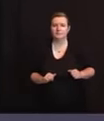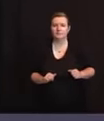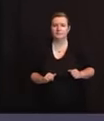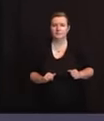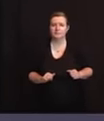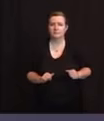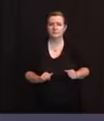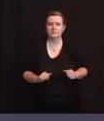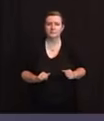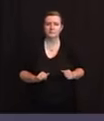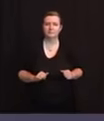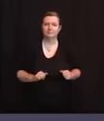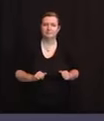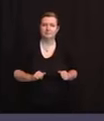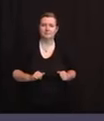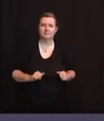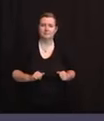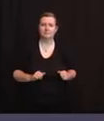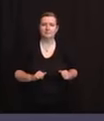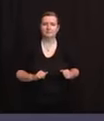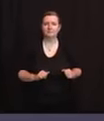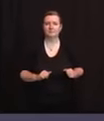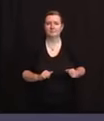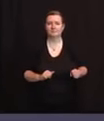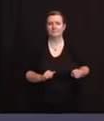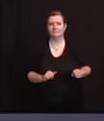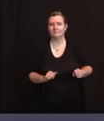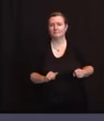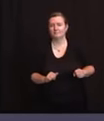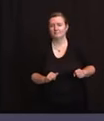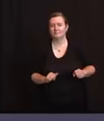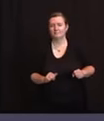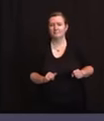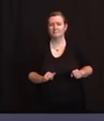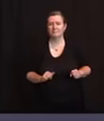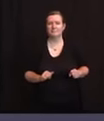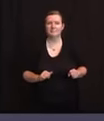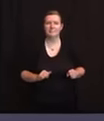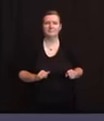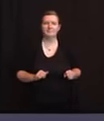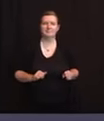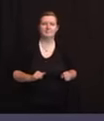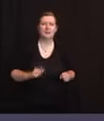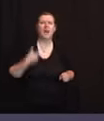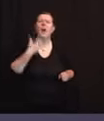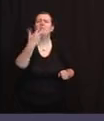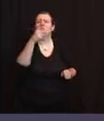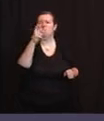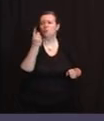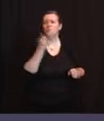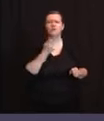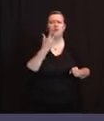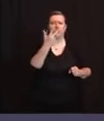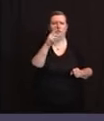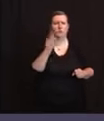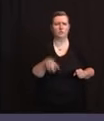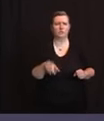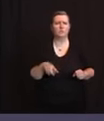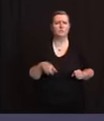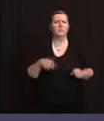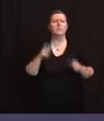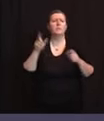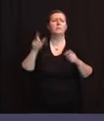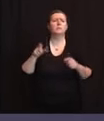Very good, thanks. Yourself? I'm hanging in, thank you. I have 3 questions. The first is from Nikita at